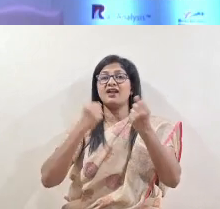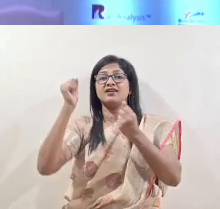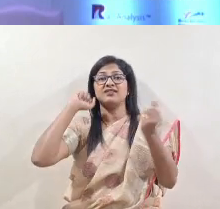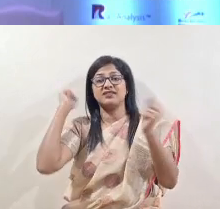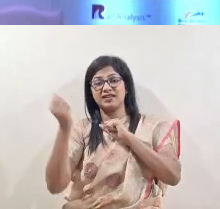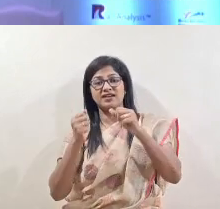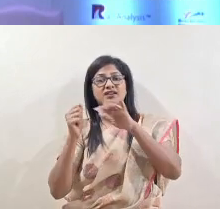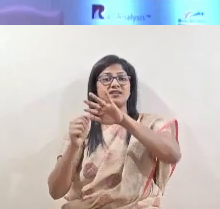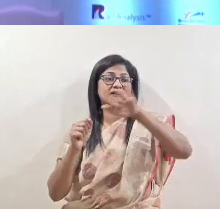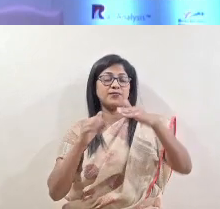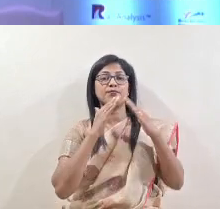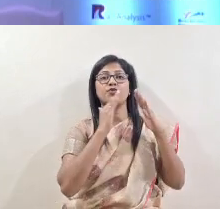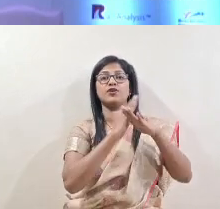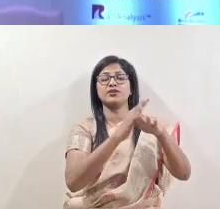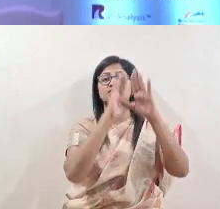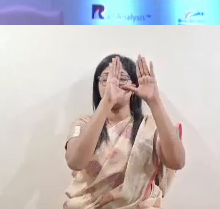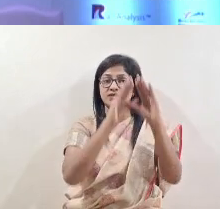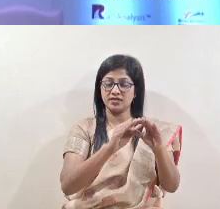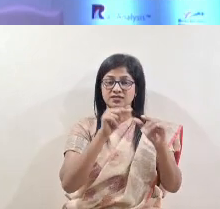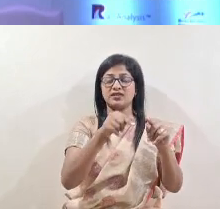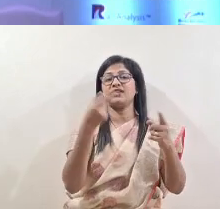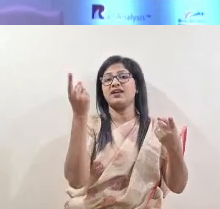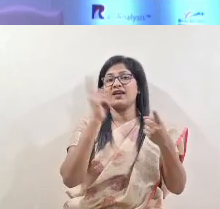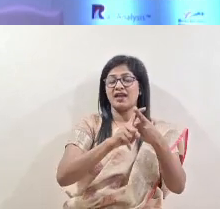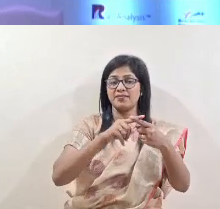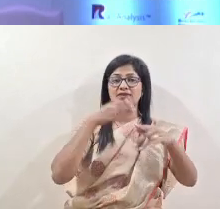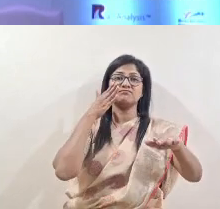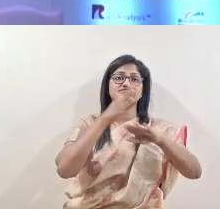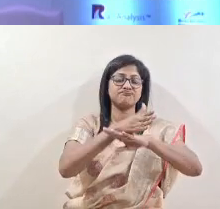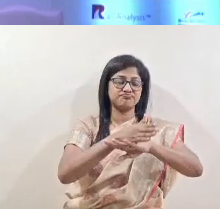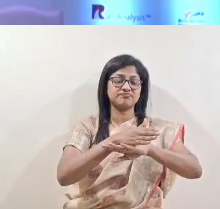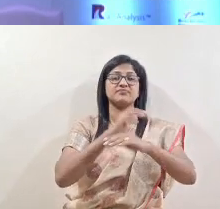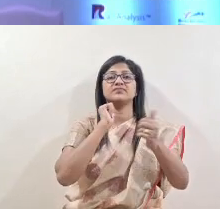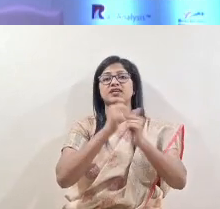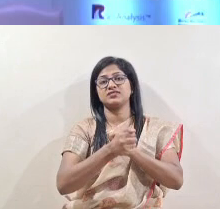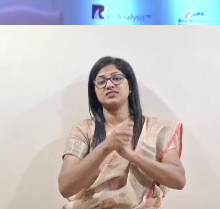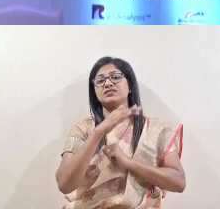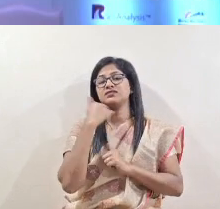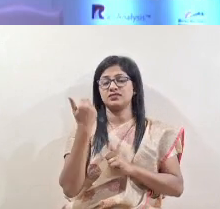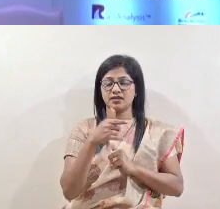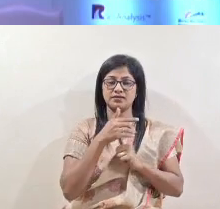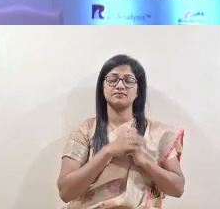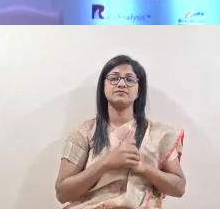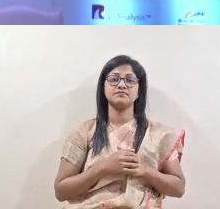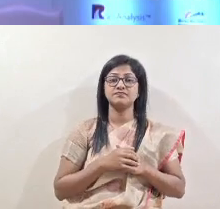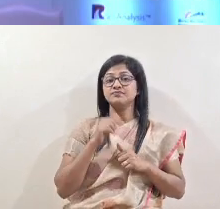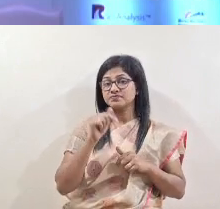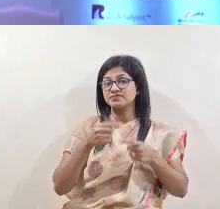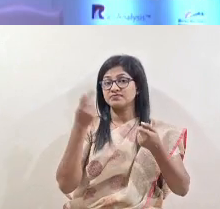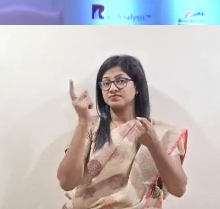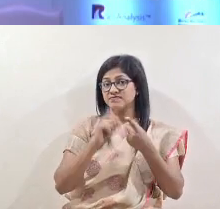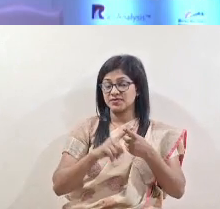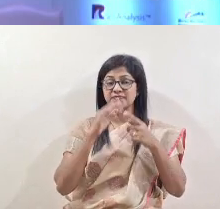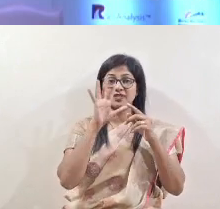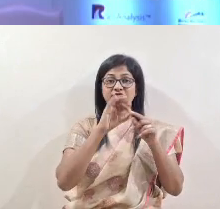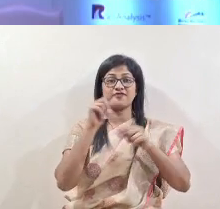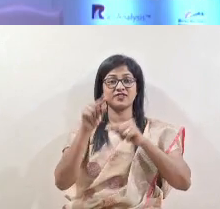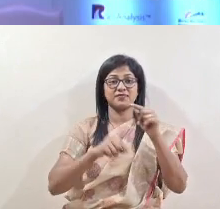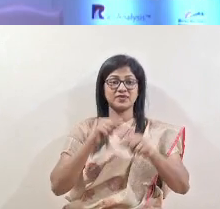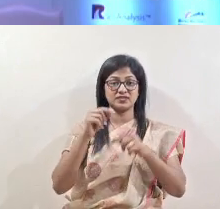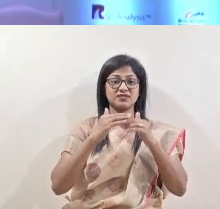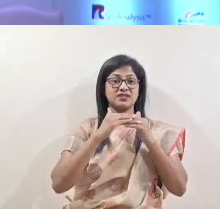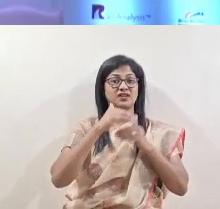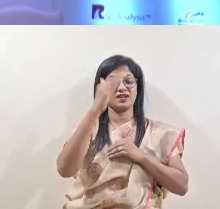that's comparatively less. So they are more vulnerable to get involved in the fatal crashes. That's the result. We are seeing that more than 50% of